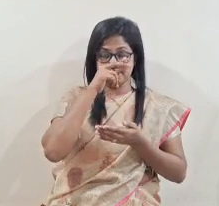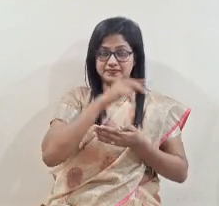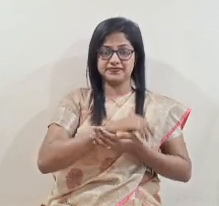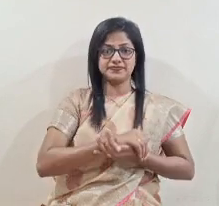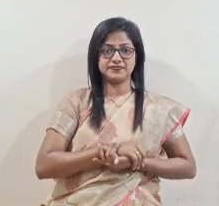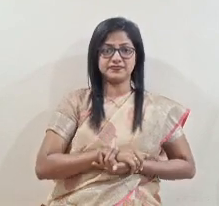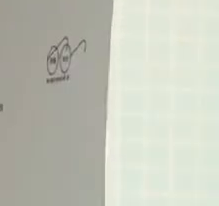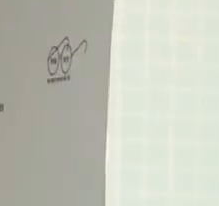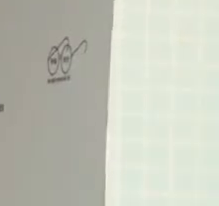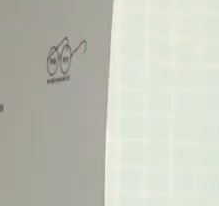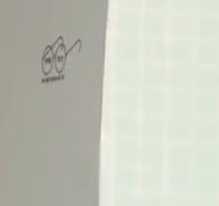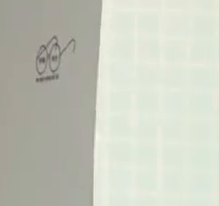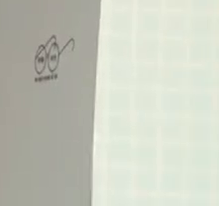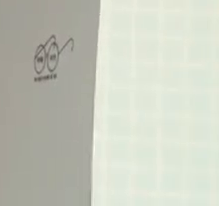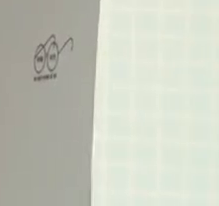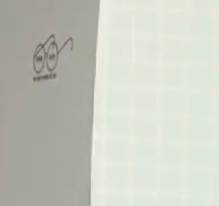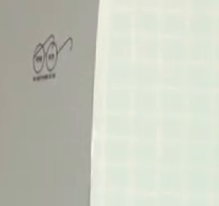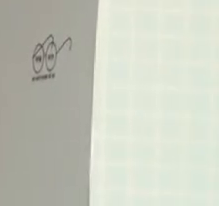Okay.